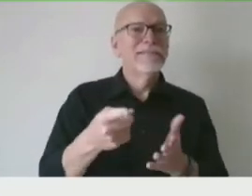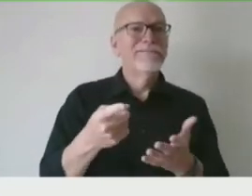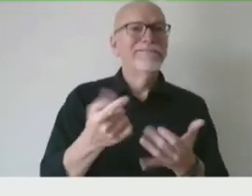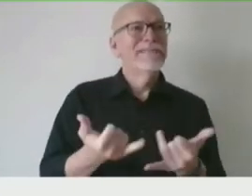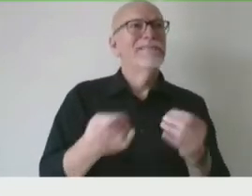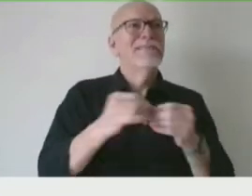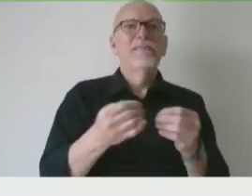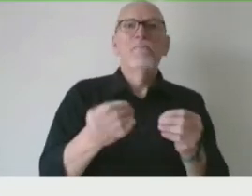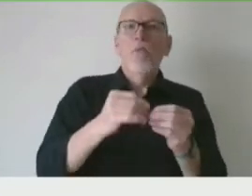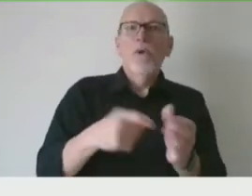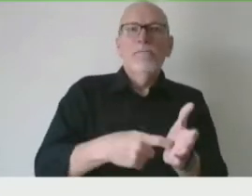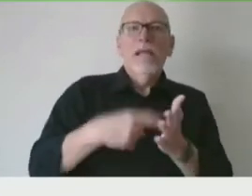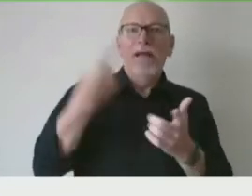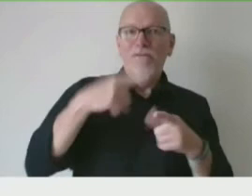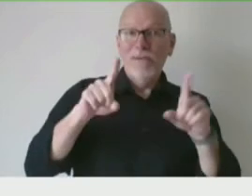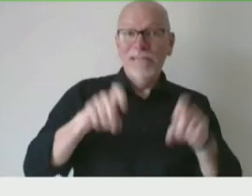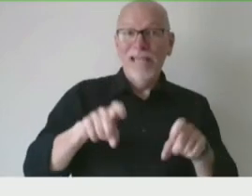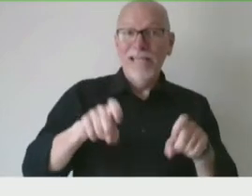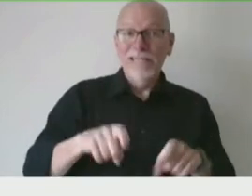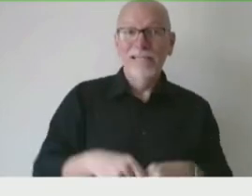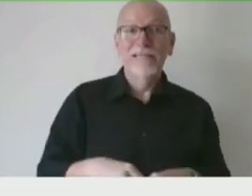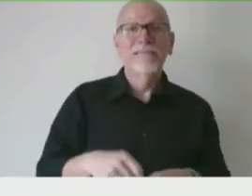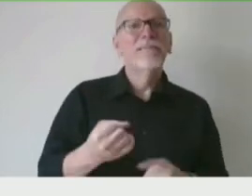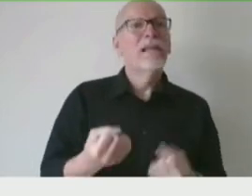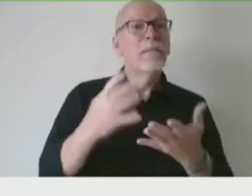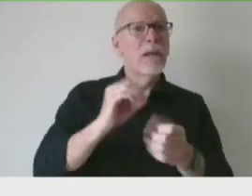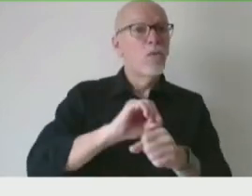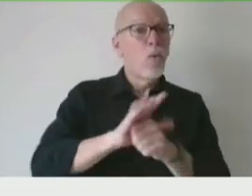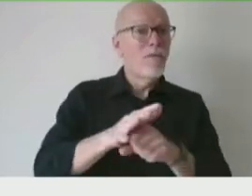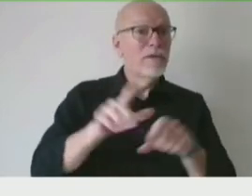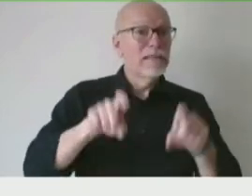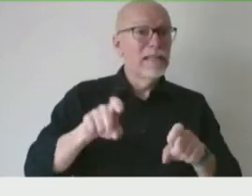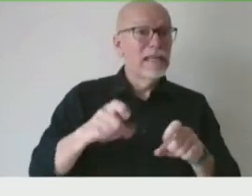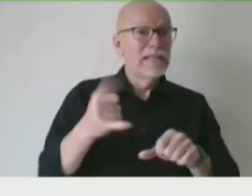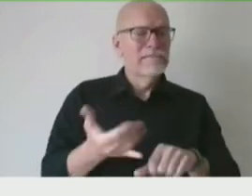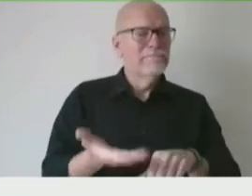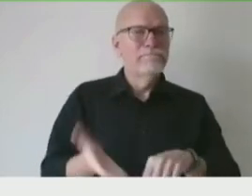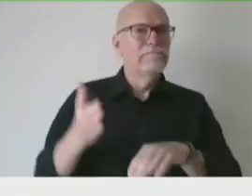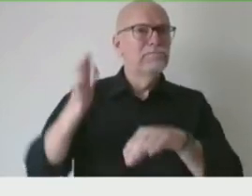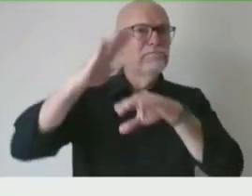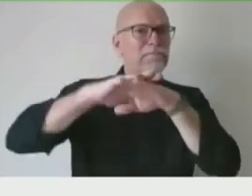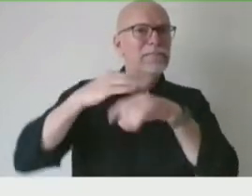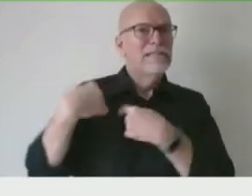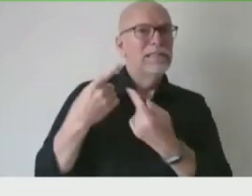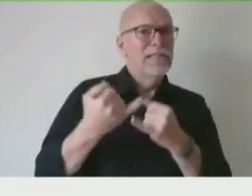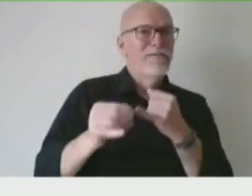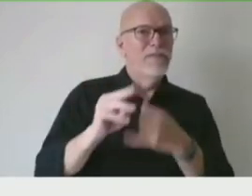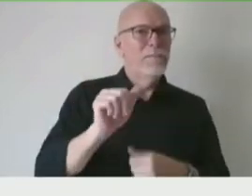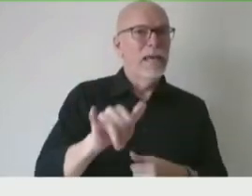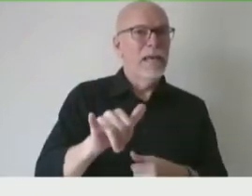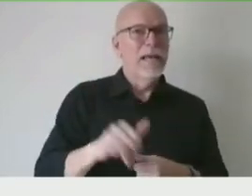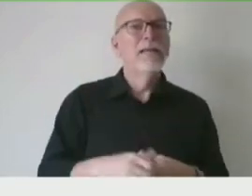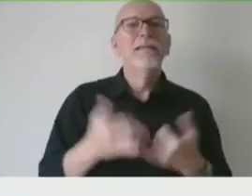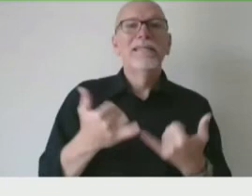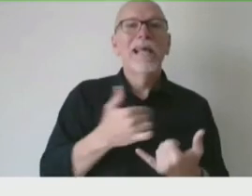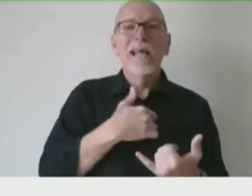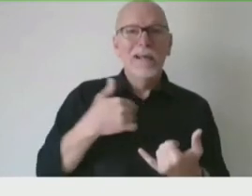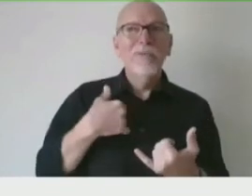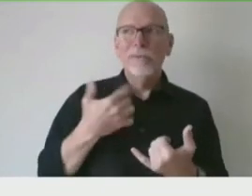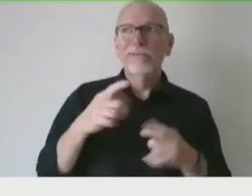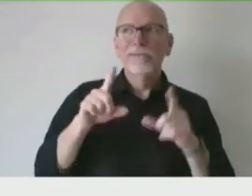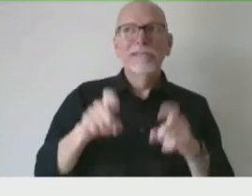for testing. The number of COVID-19 tests being done has risen significantly since the end of May, and we're back to testing upwards